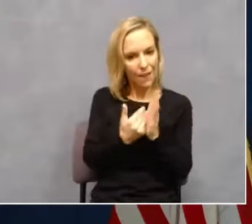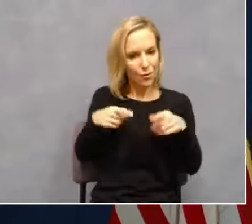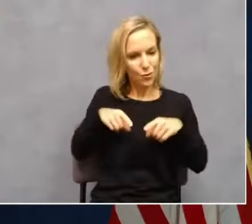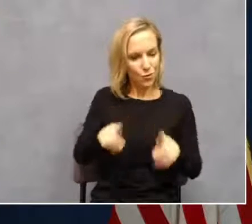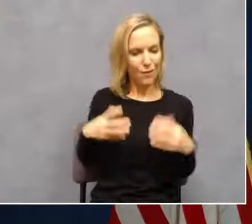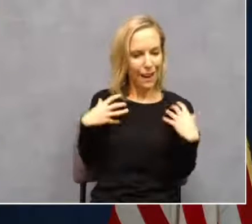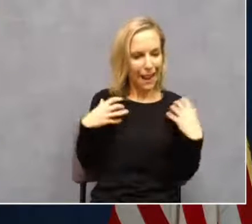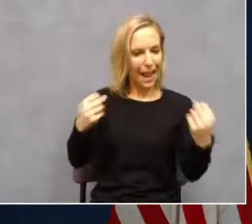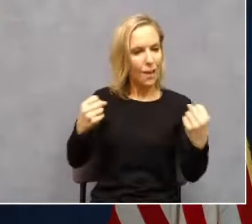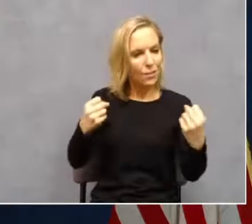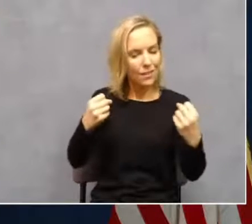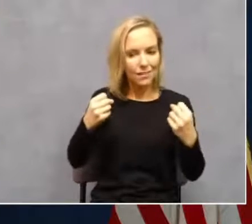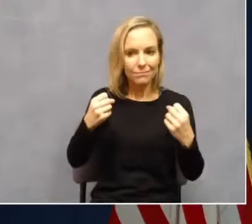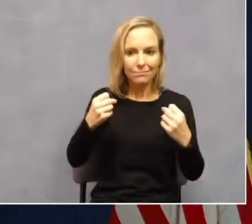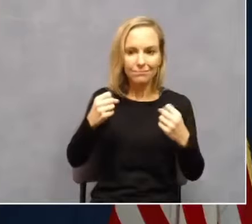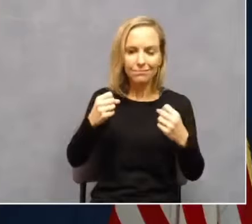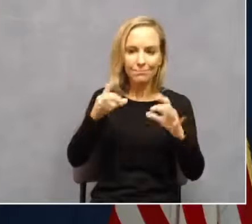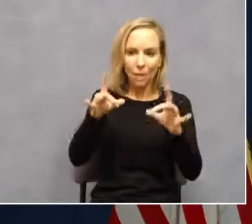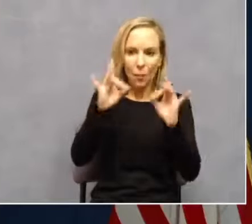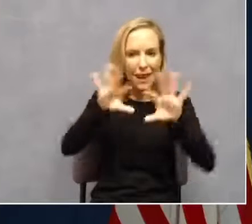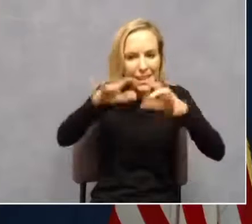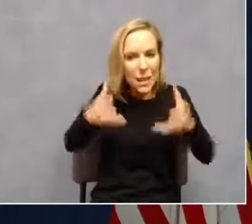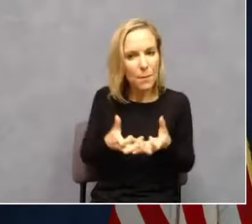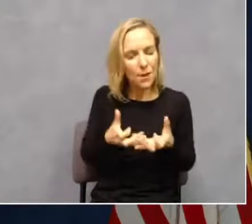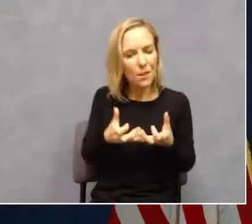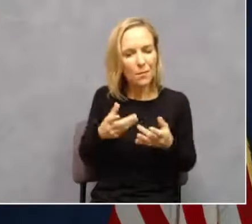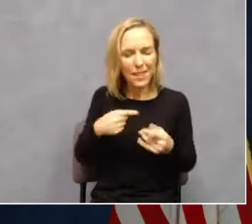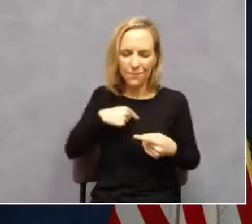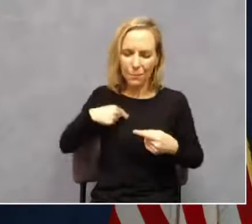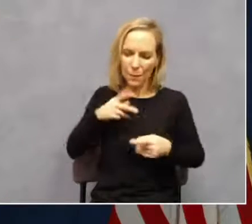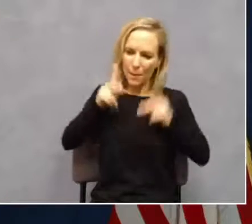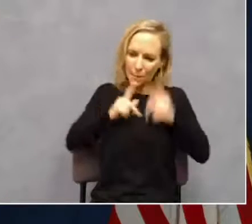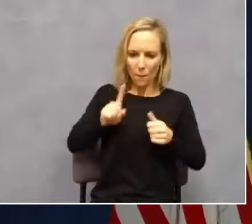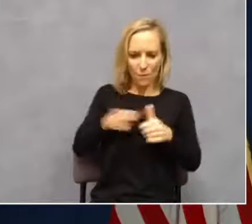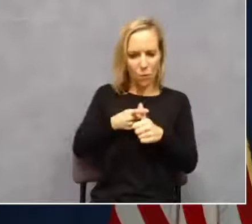people before we are partisan. Tom.